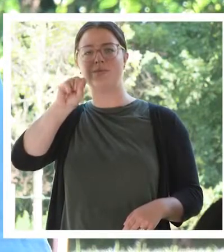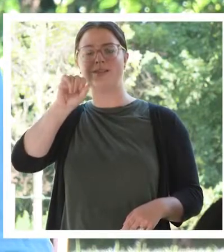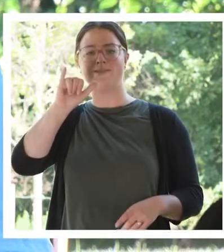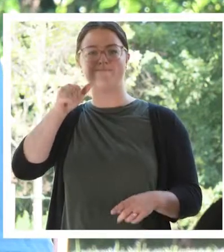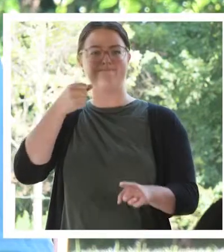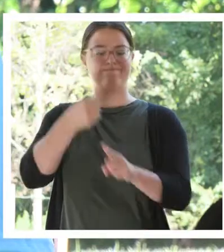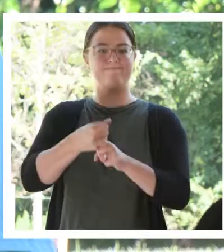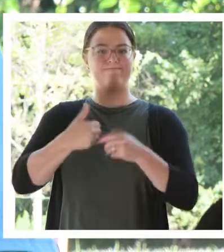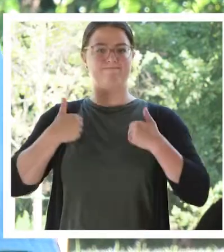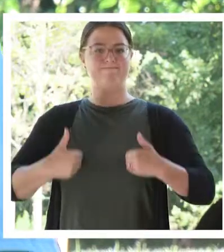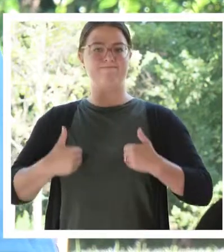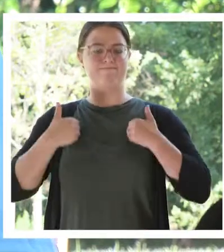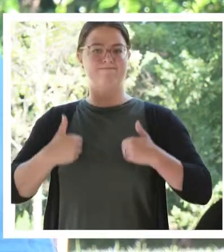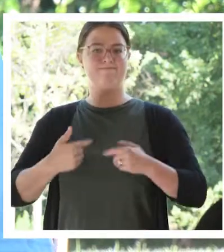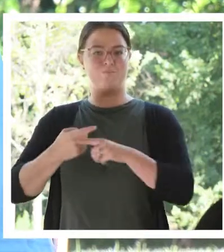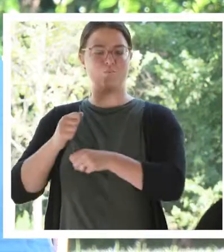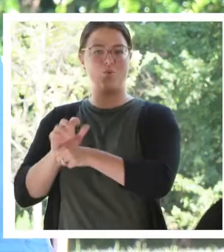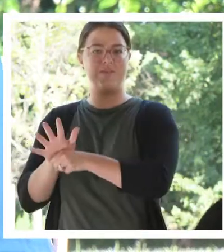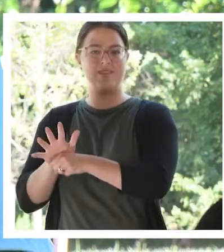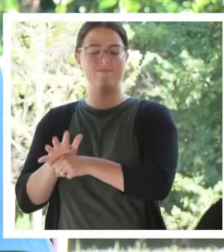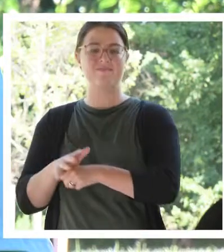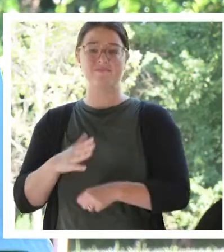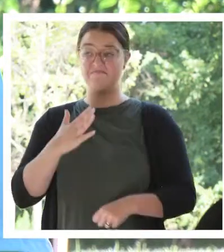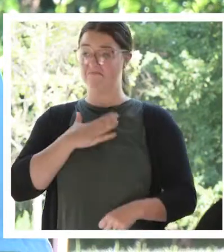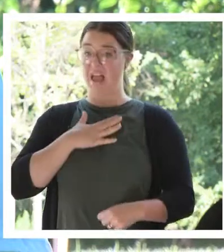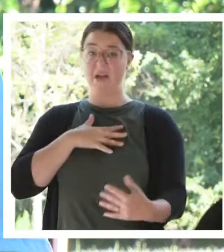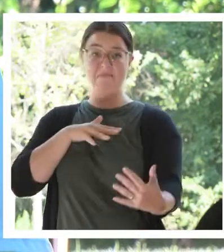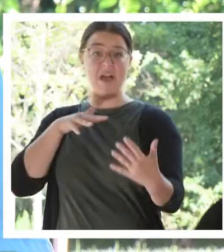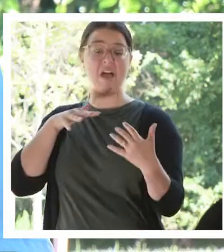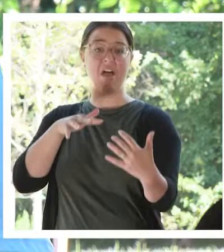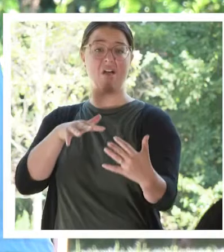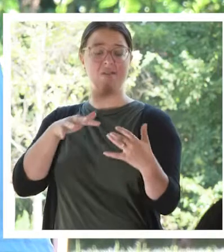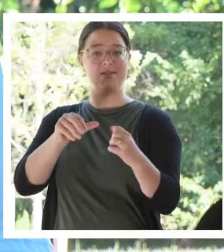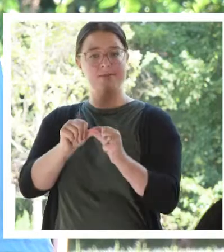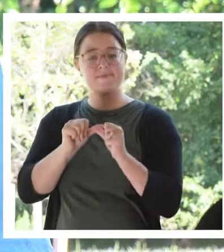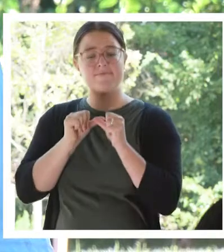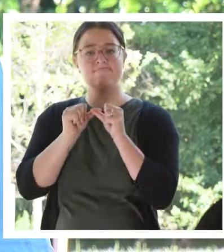continue. It doesn't end, it continues.